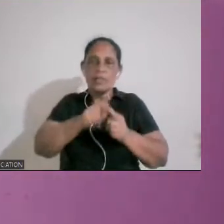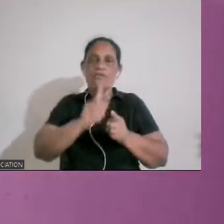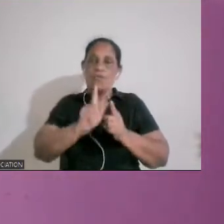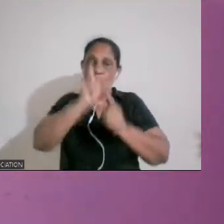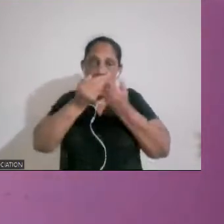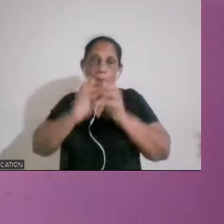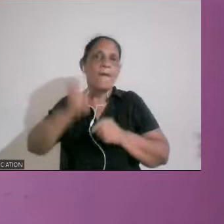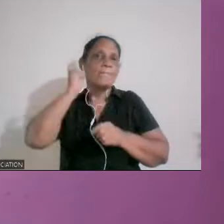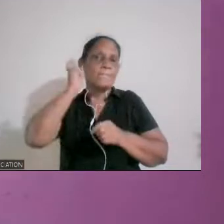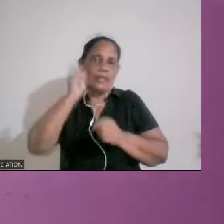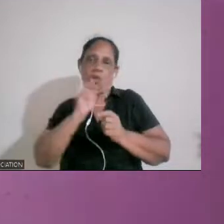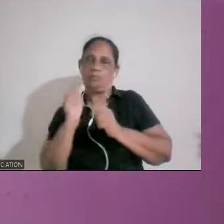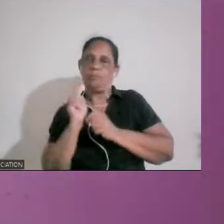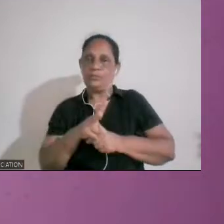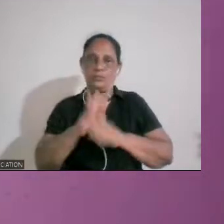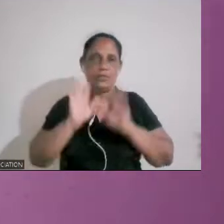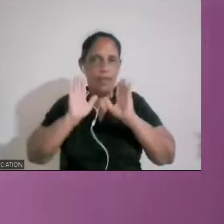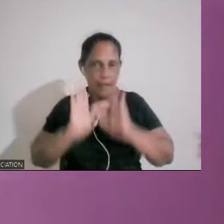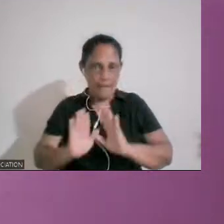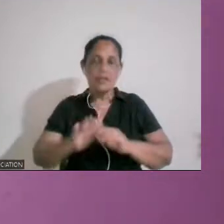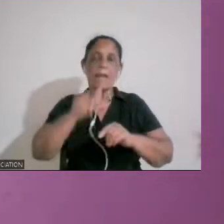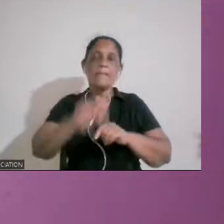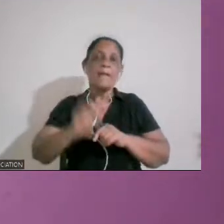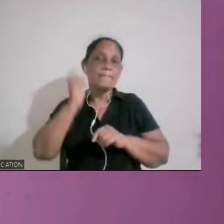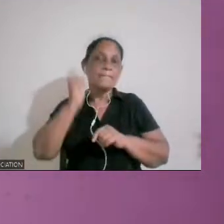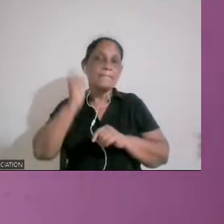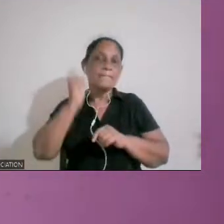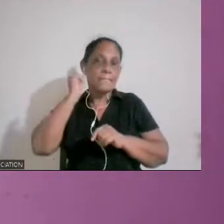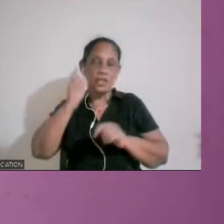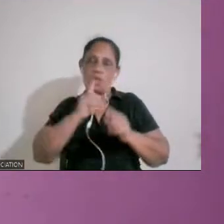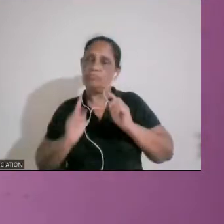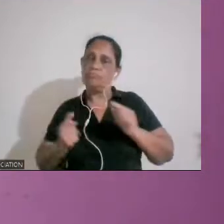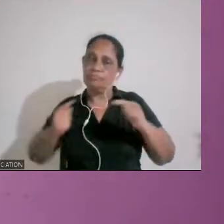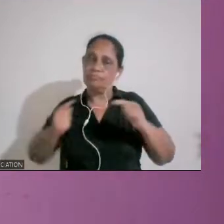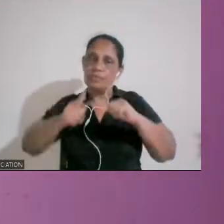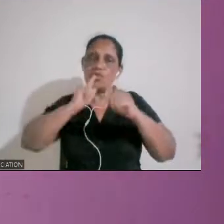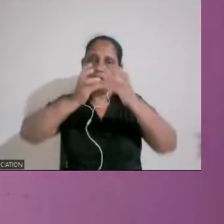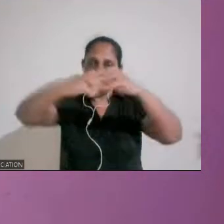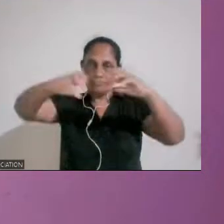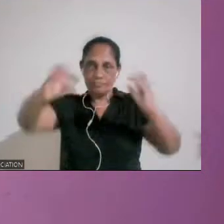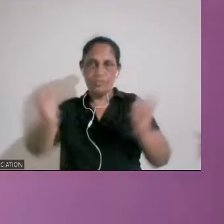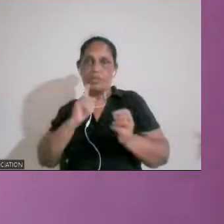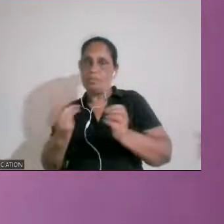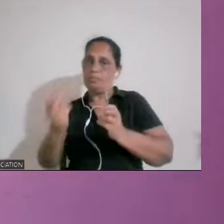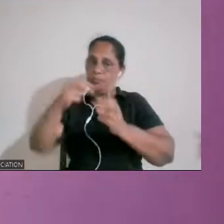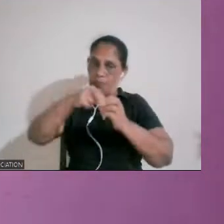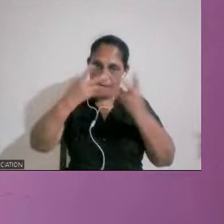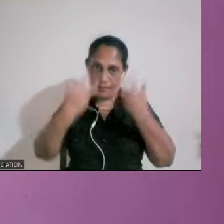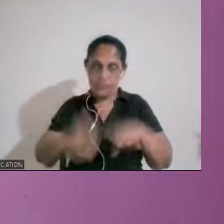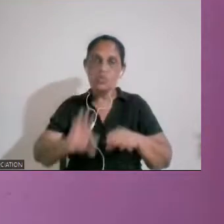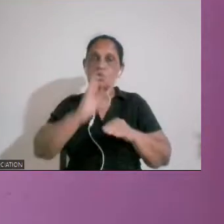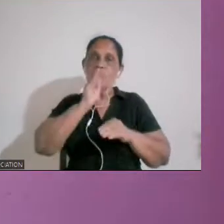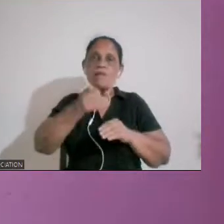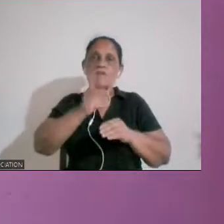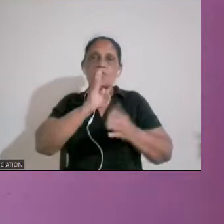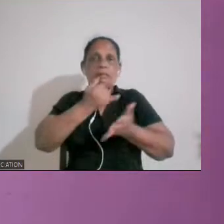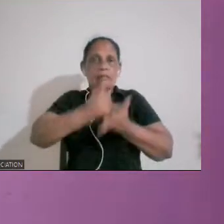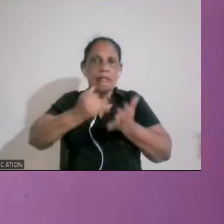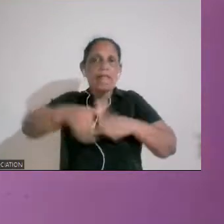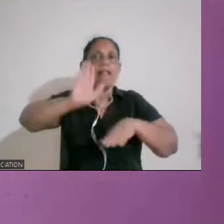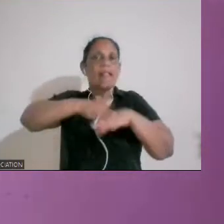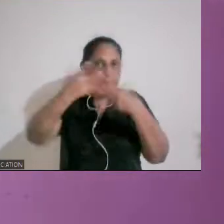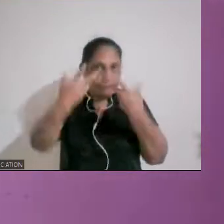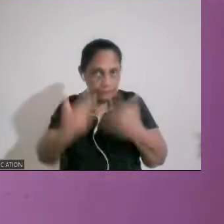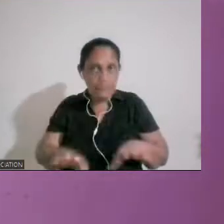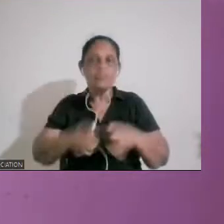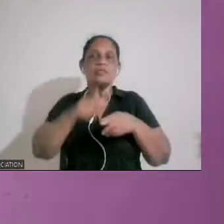the ovaries will first release a mature egg. This egg then will travel through the fallopian tubes here, and if you